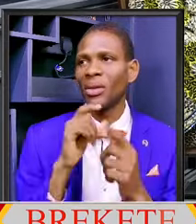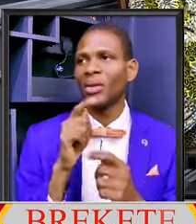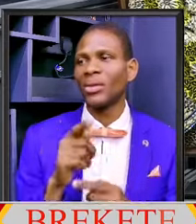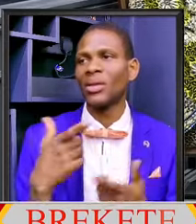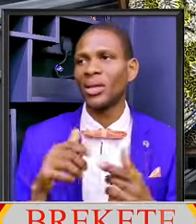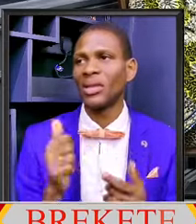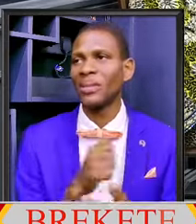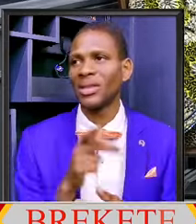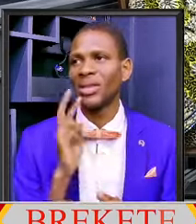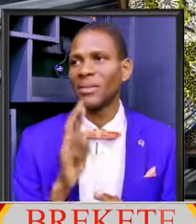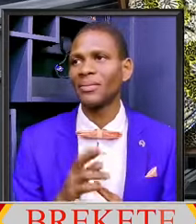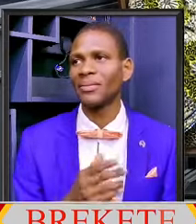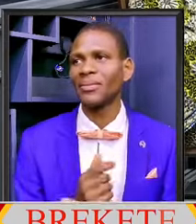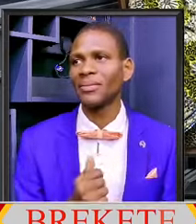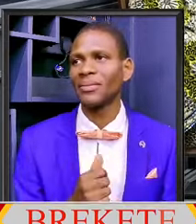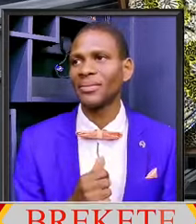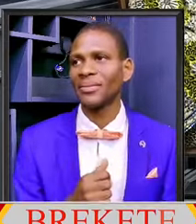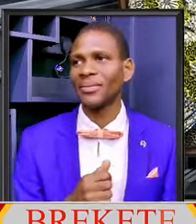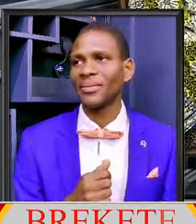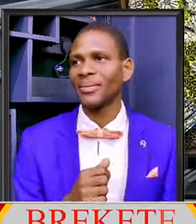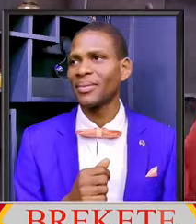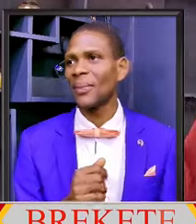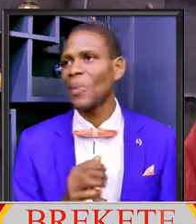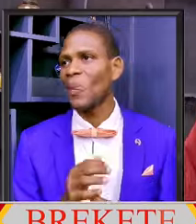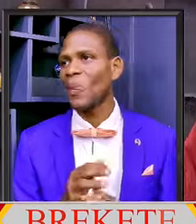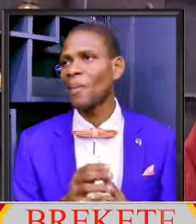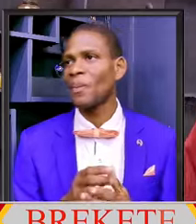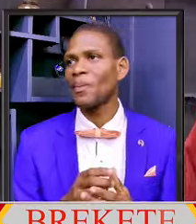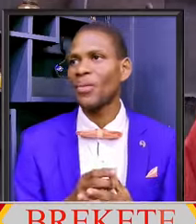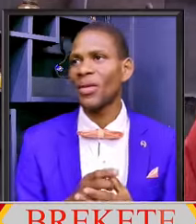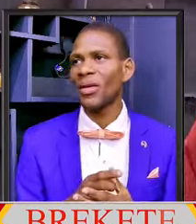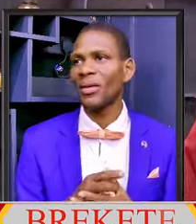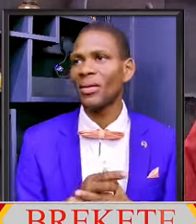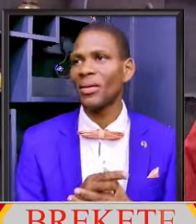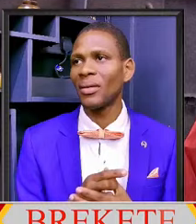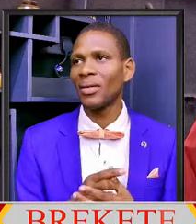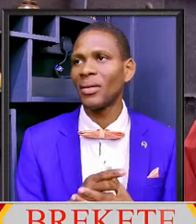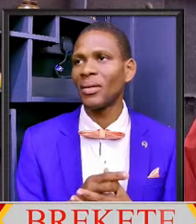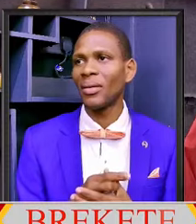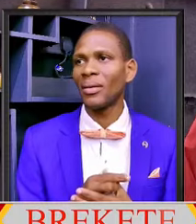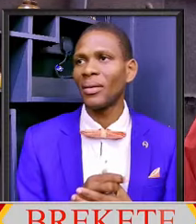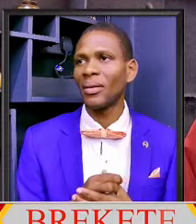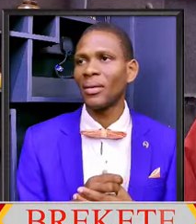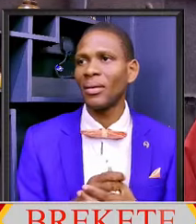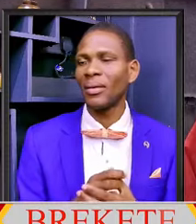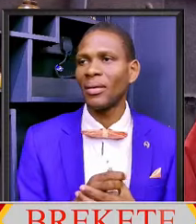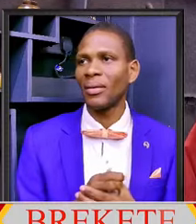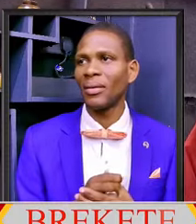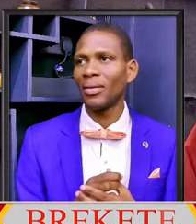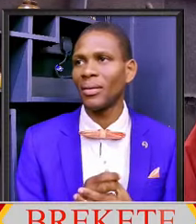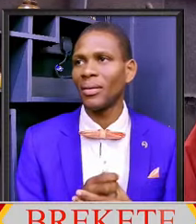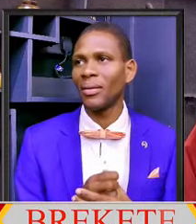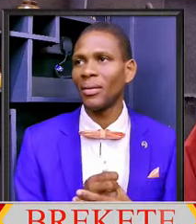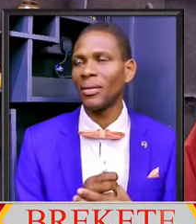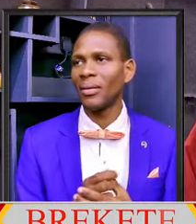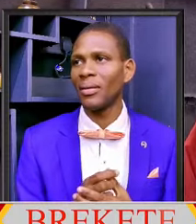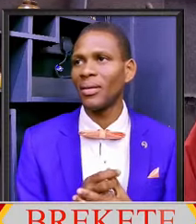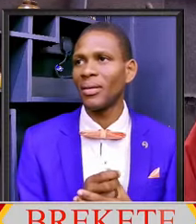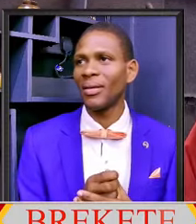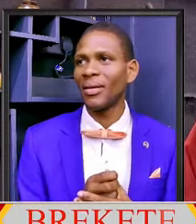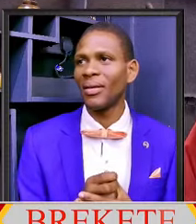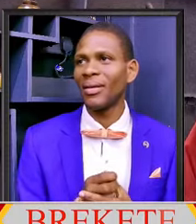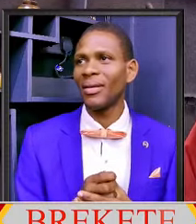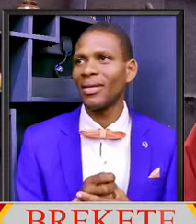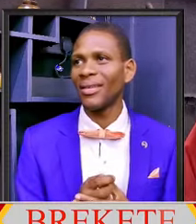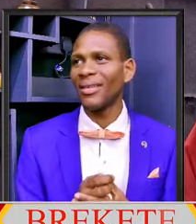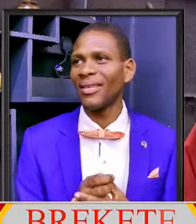so much. Make we appreciate her. Yes. Where the team dey? What to transfer? Okay.